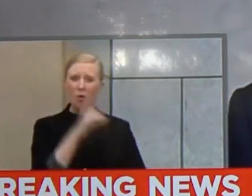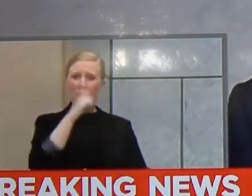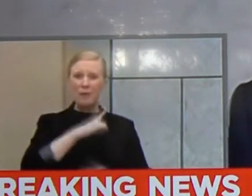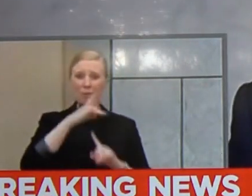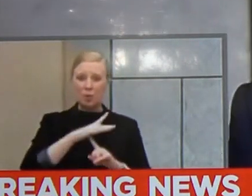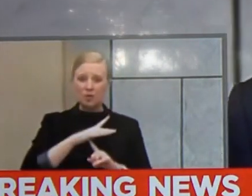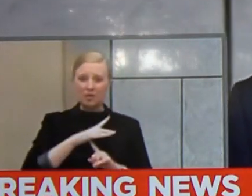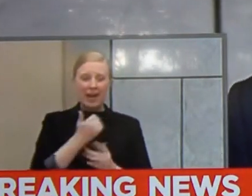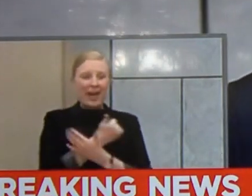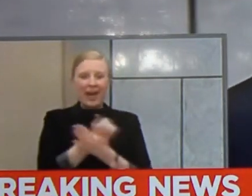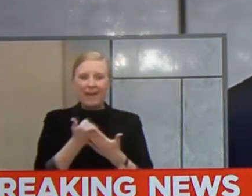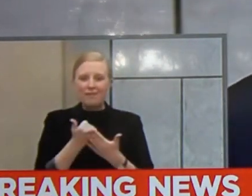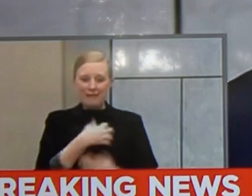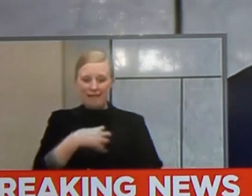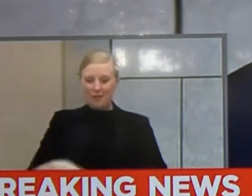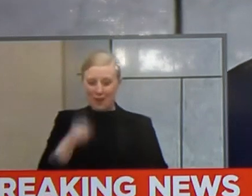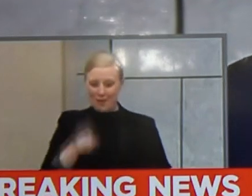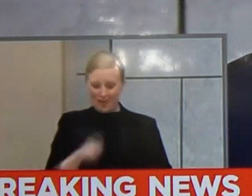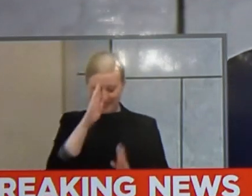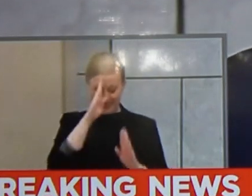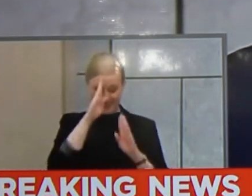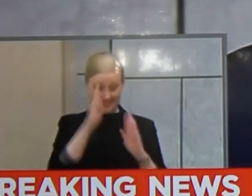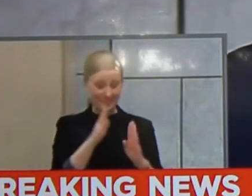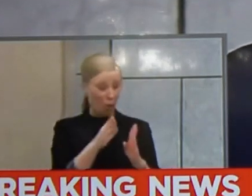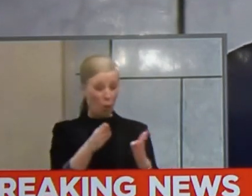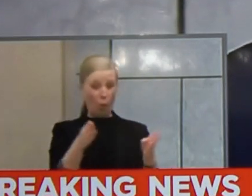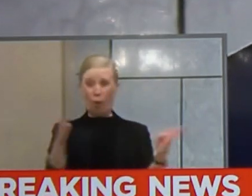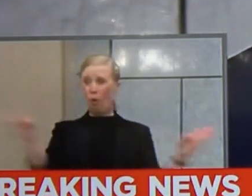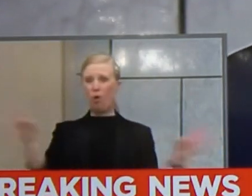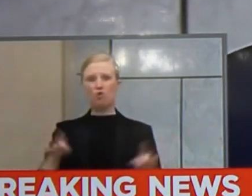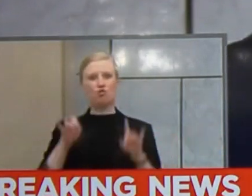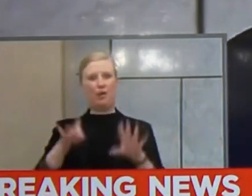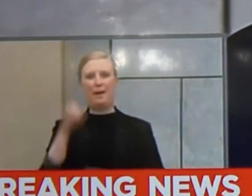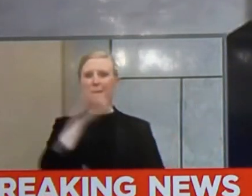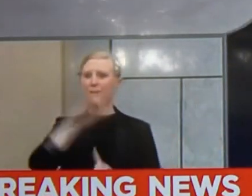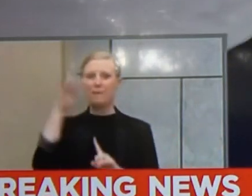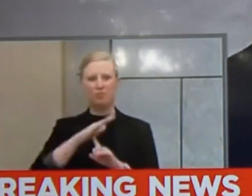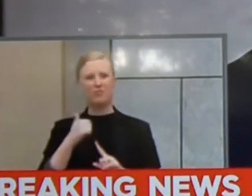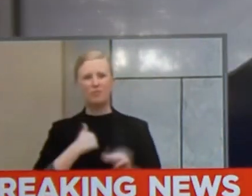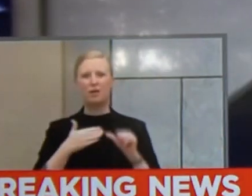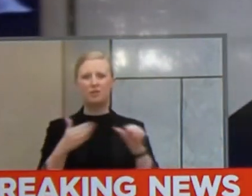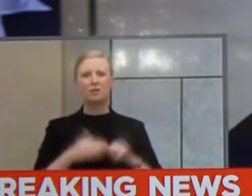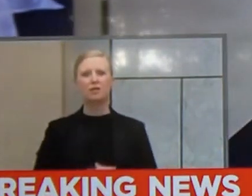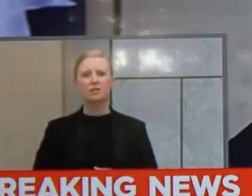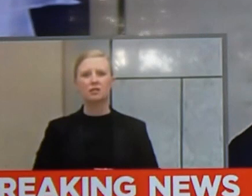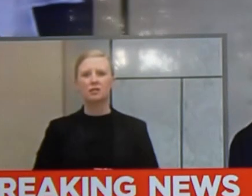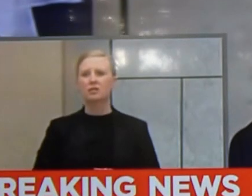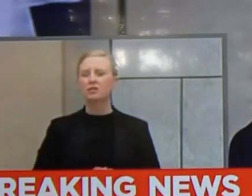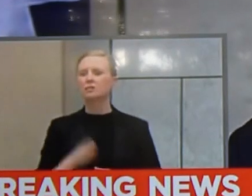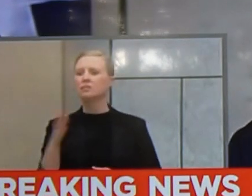minister. Every Australian matters. That's my response. Back on